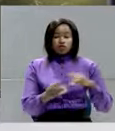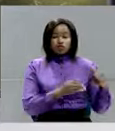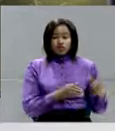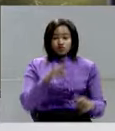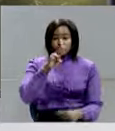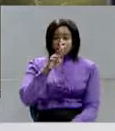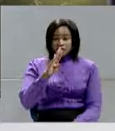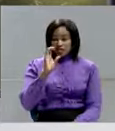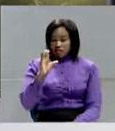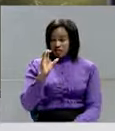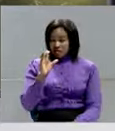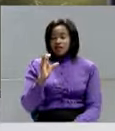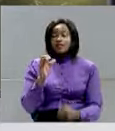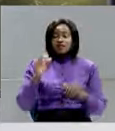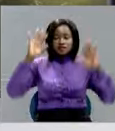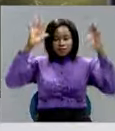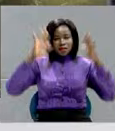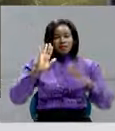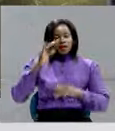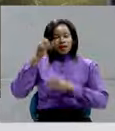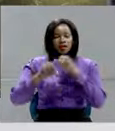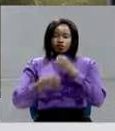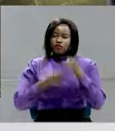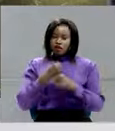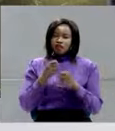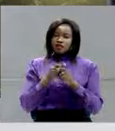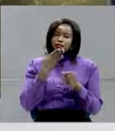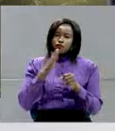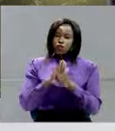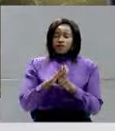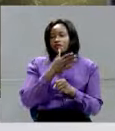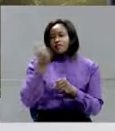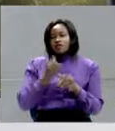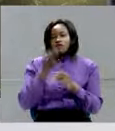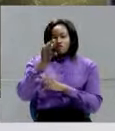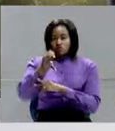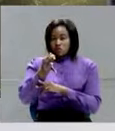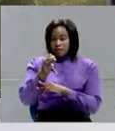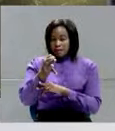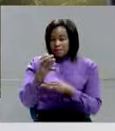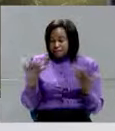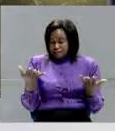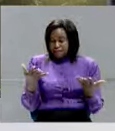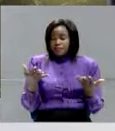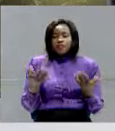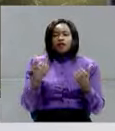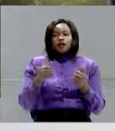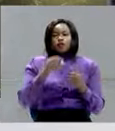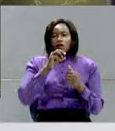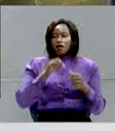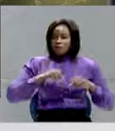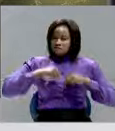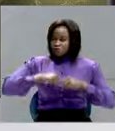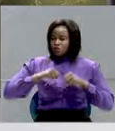Broadcasting Corporation has celebrated end of year with promises of a better future in the broadcasting industry. The managing director,